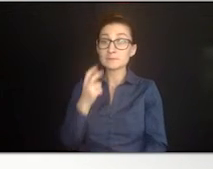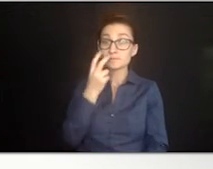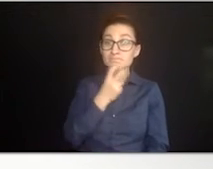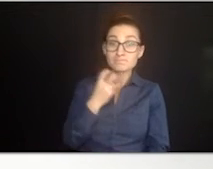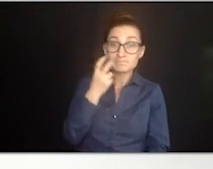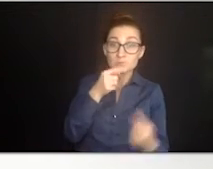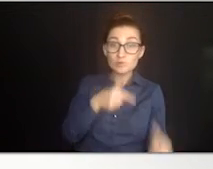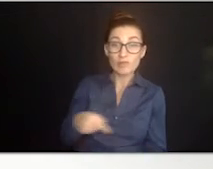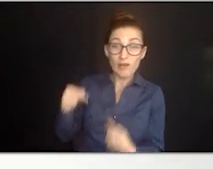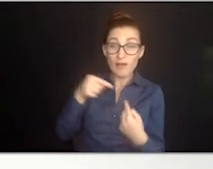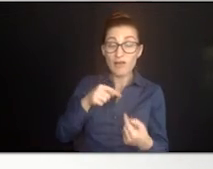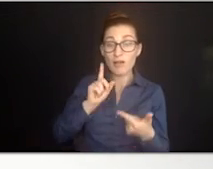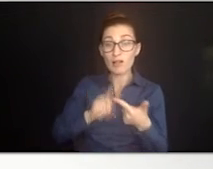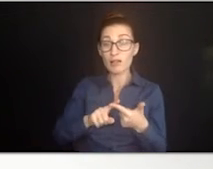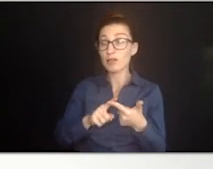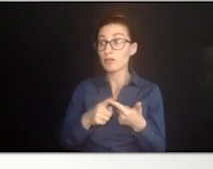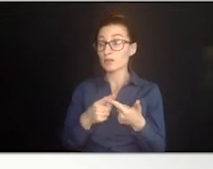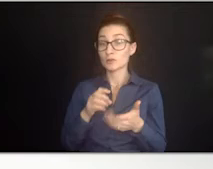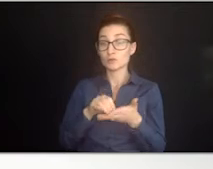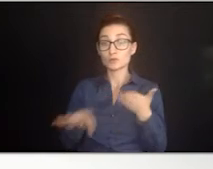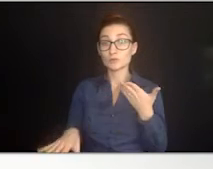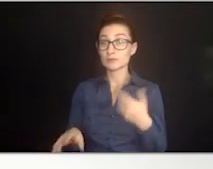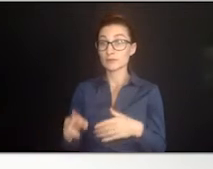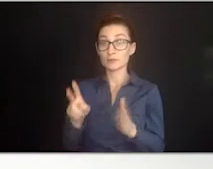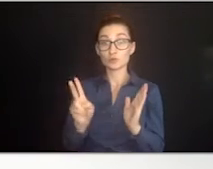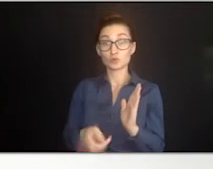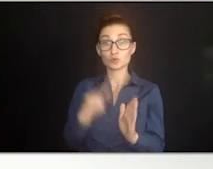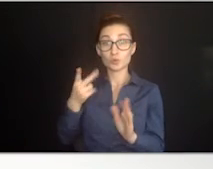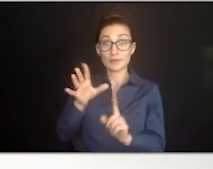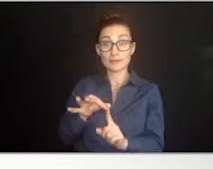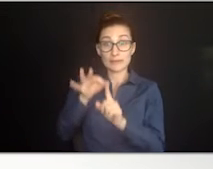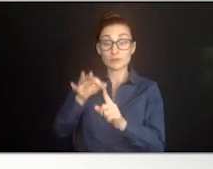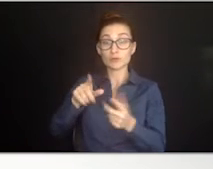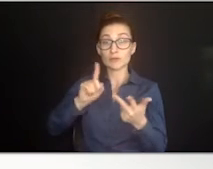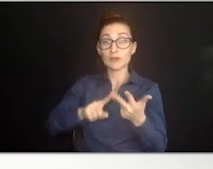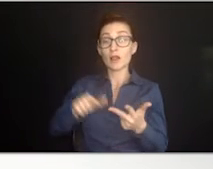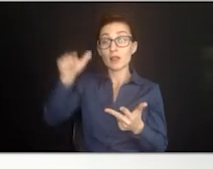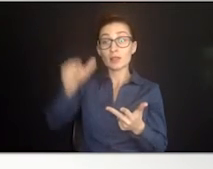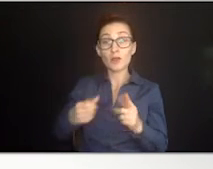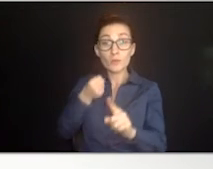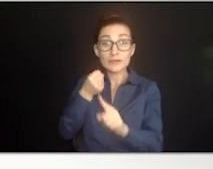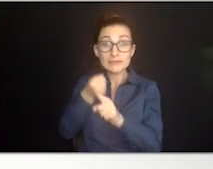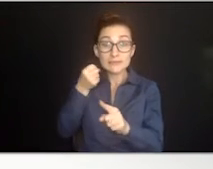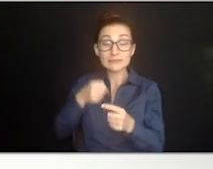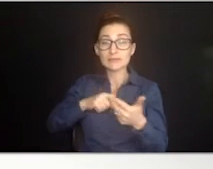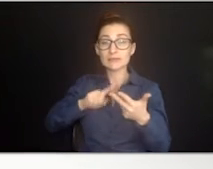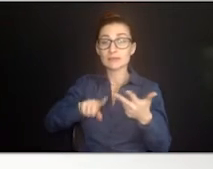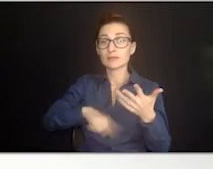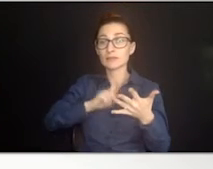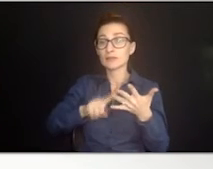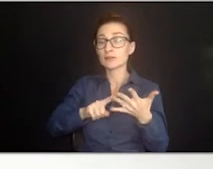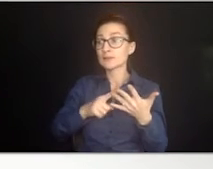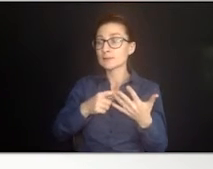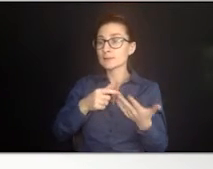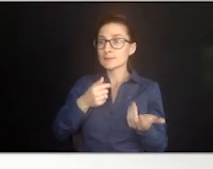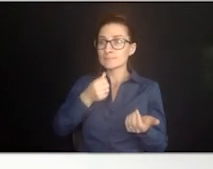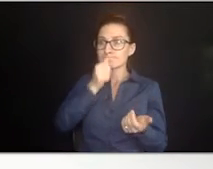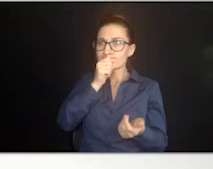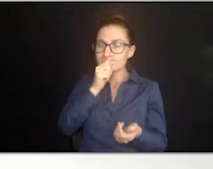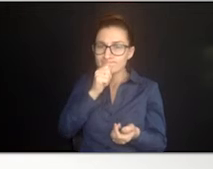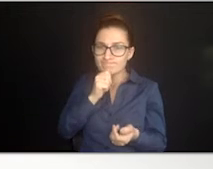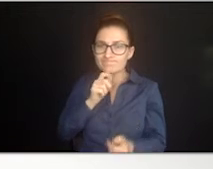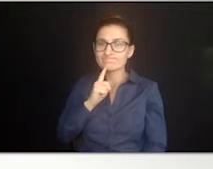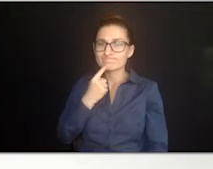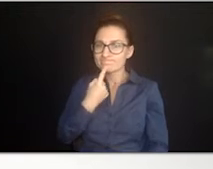impairments, students who are dual exceptional, students who have those low incidence disabilities, students who have severe and